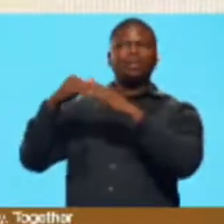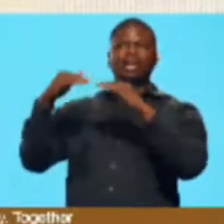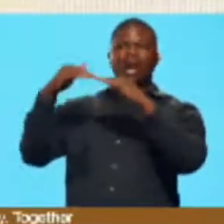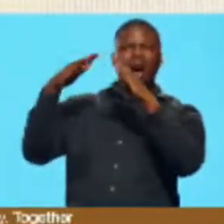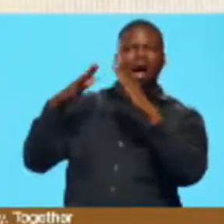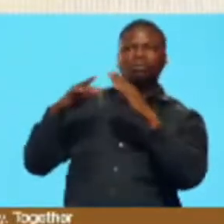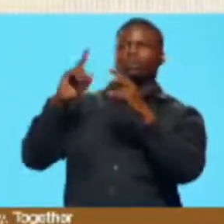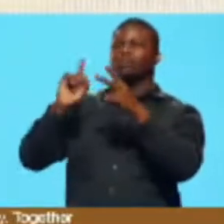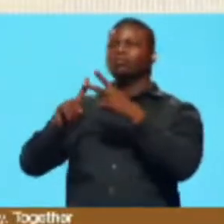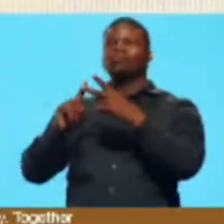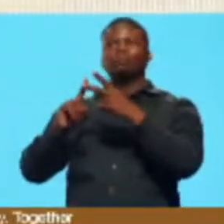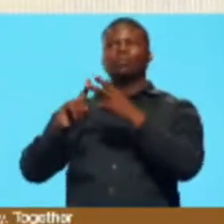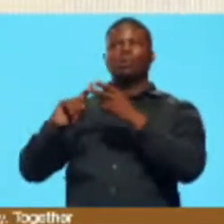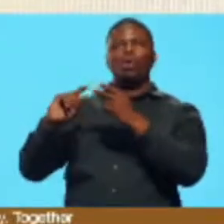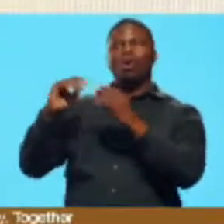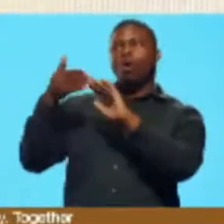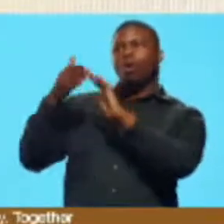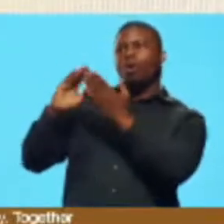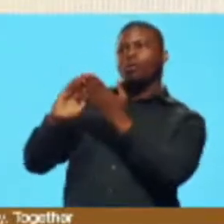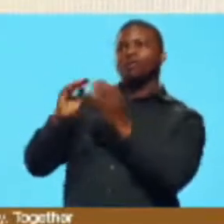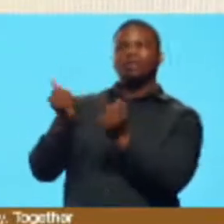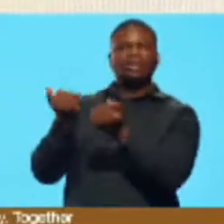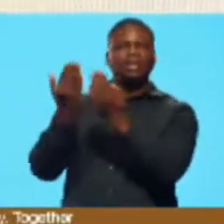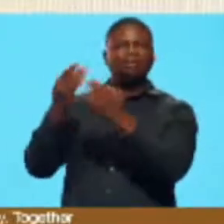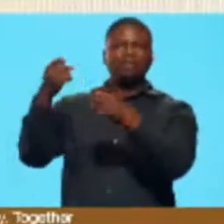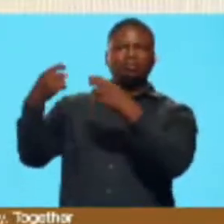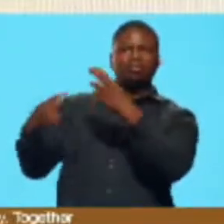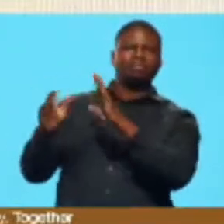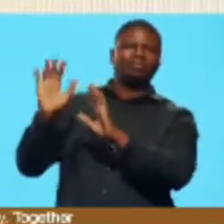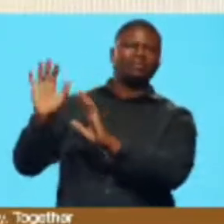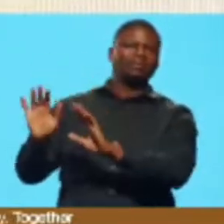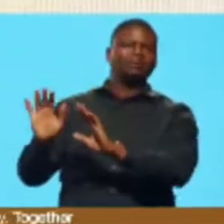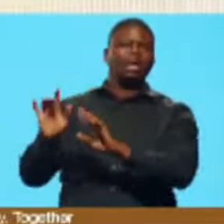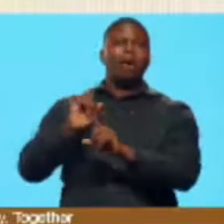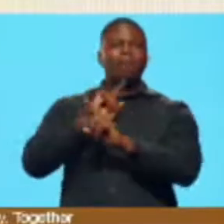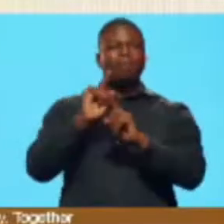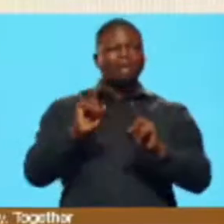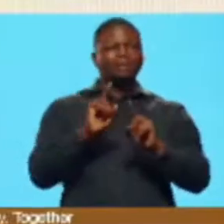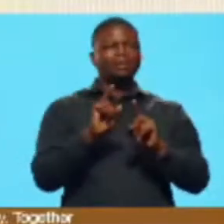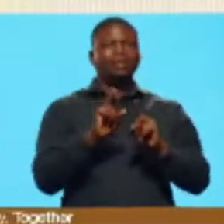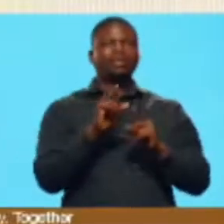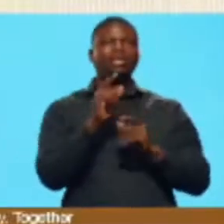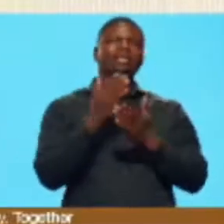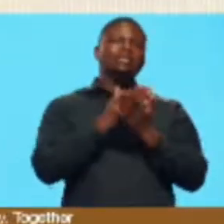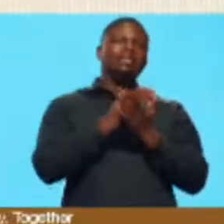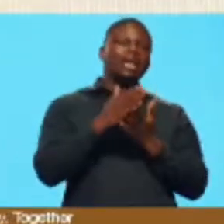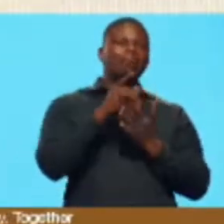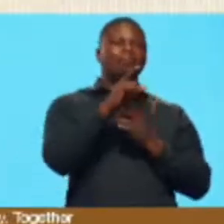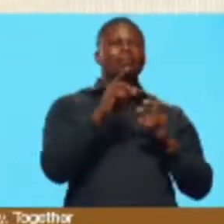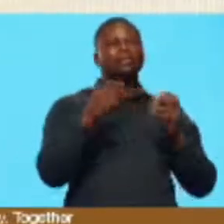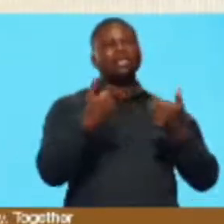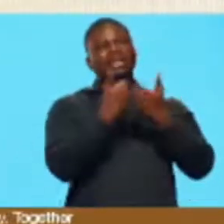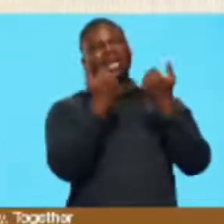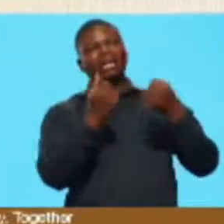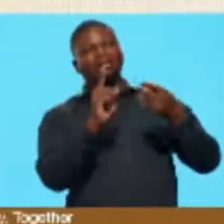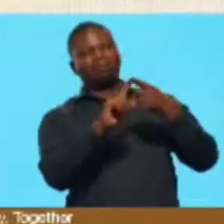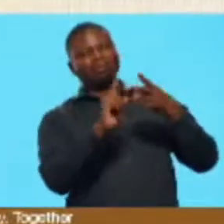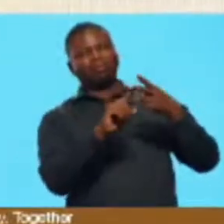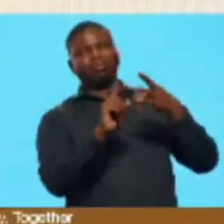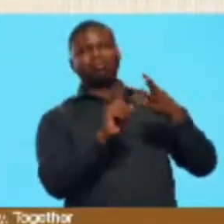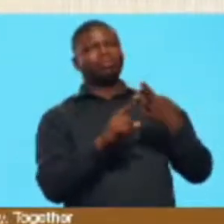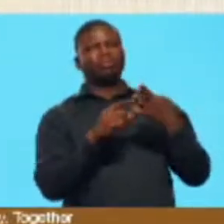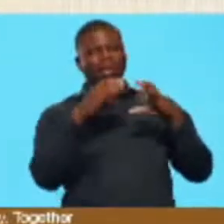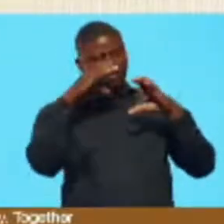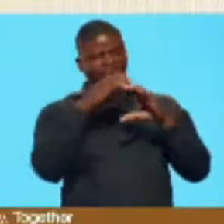And then they will leave behind the soft issues, of which are the sharping pin that are